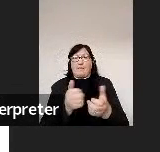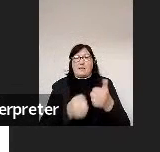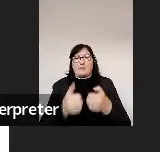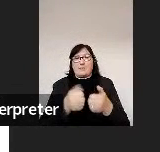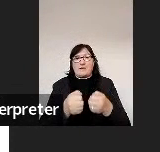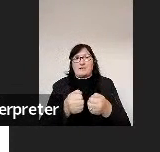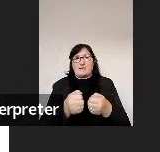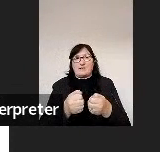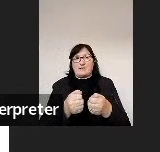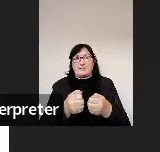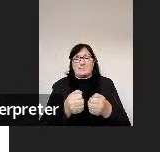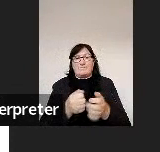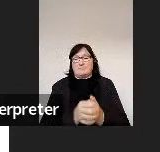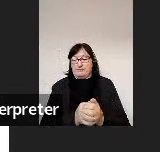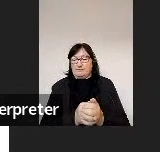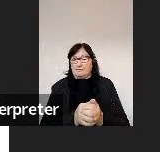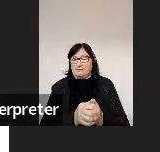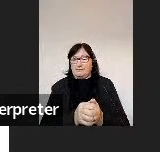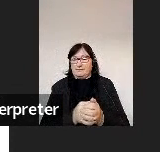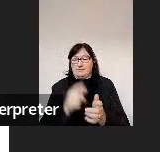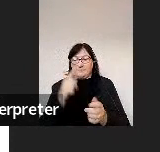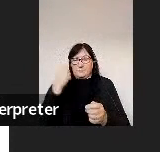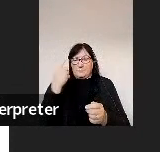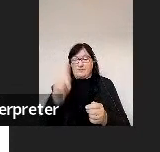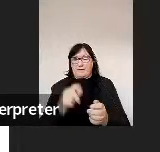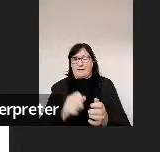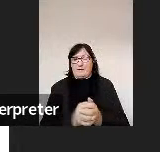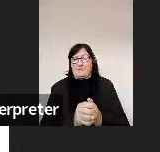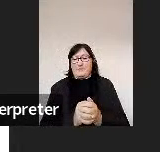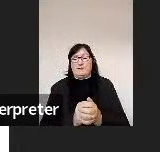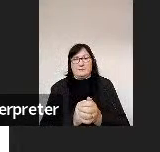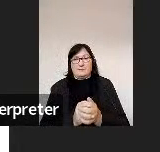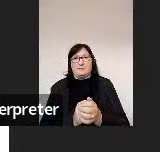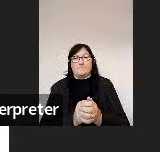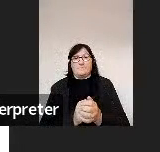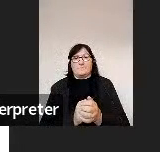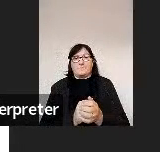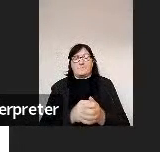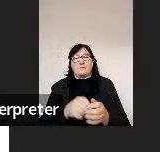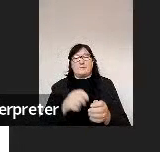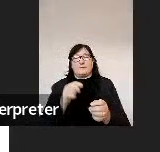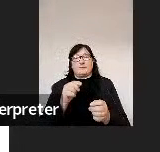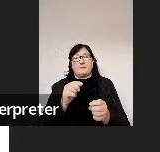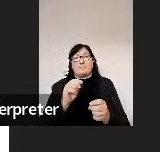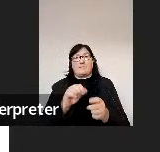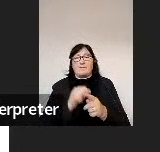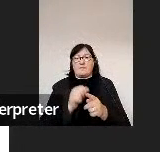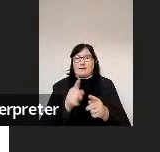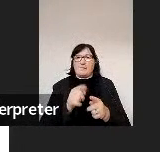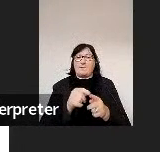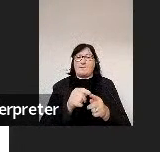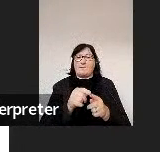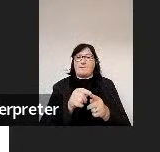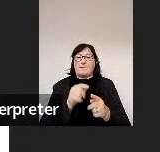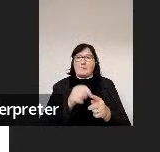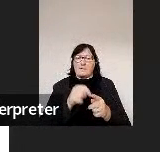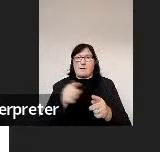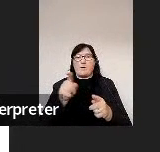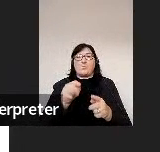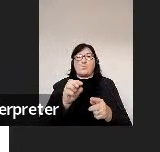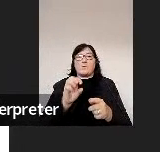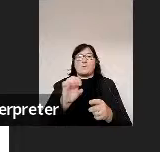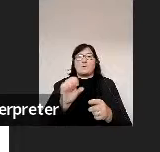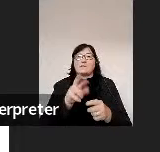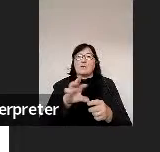Access to RLA on e-filing or customs branch to view your customs or the outcome letter, which is